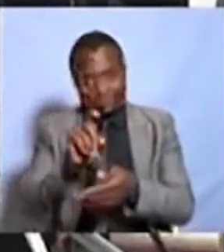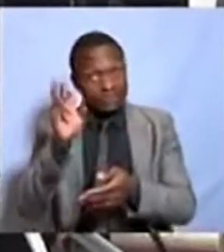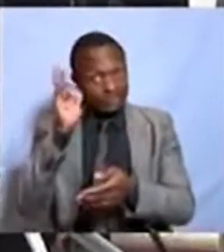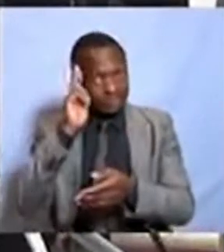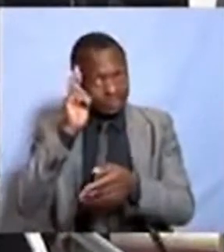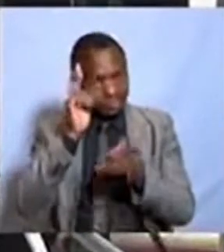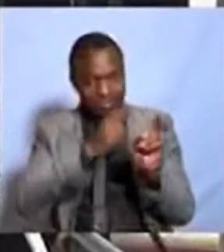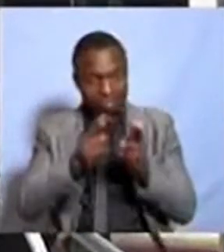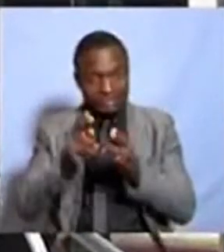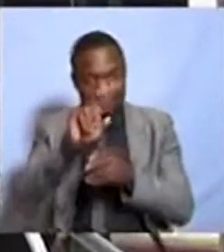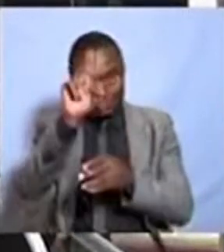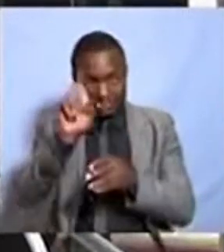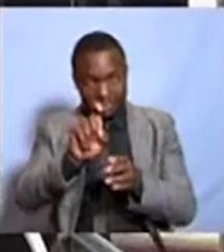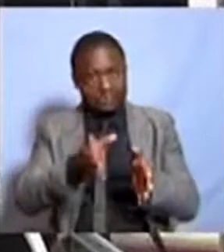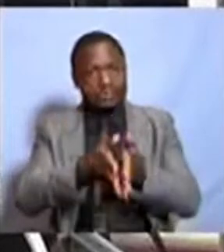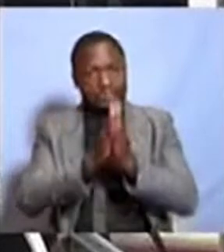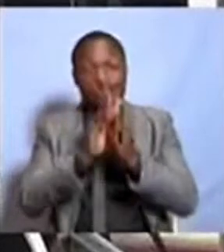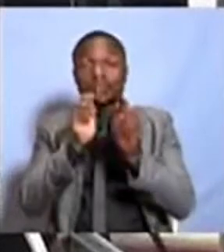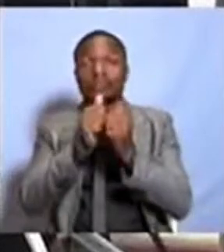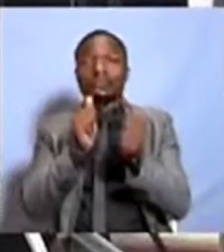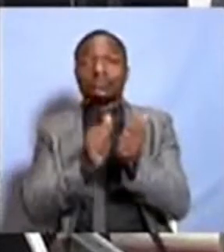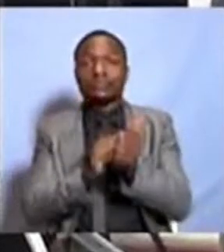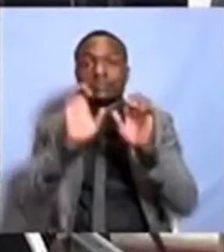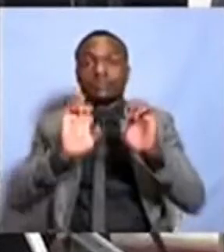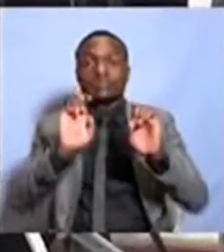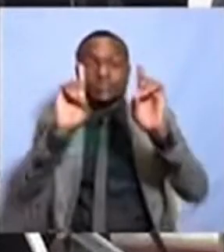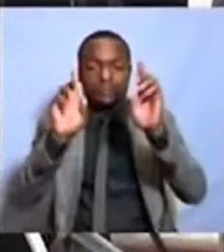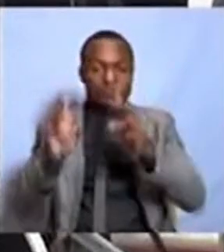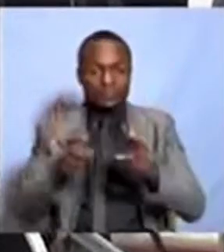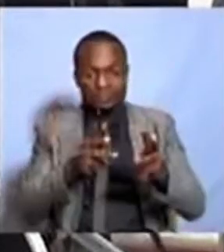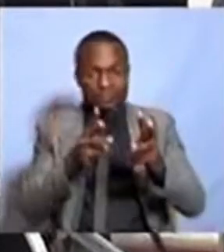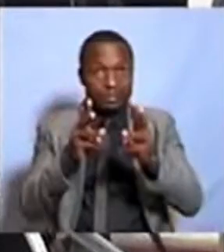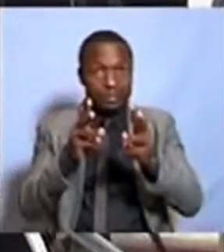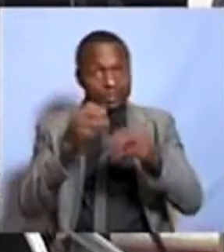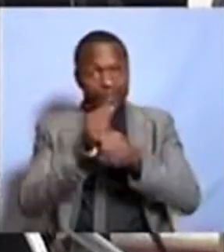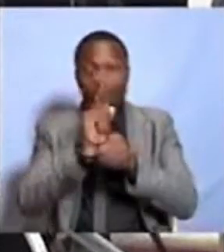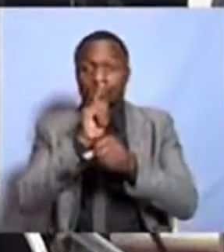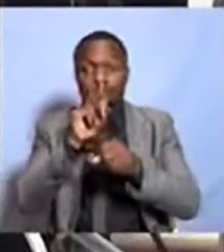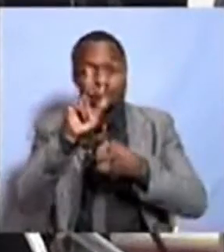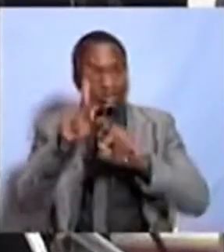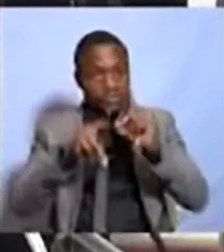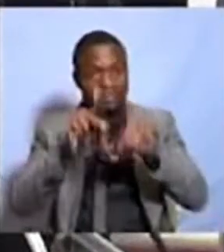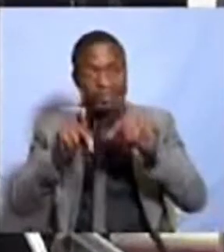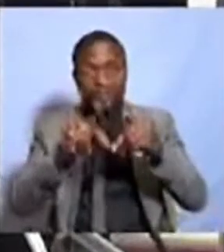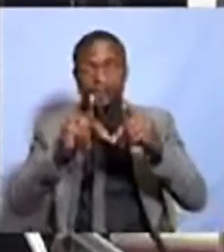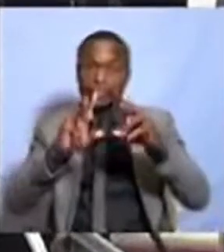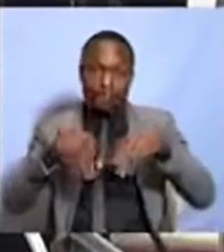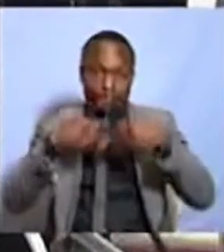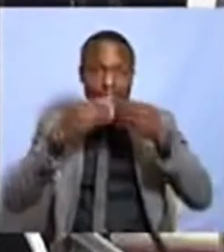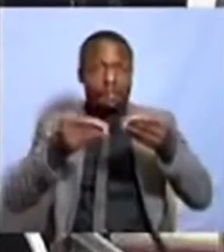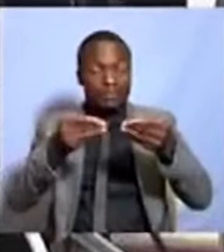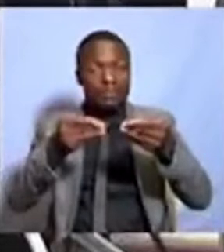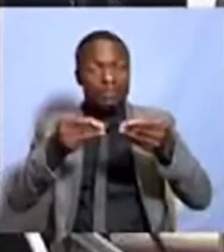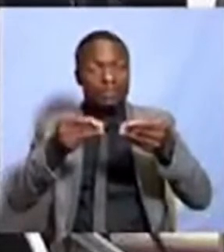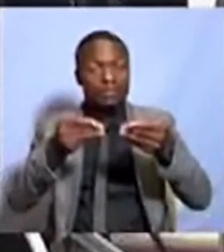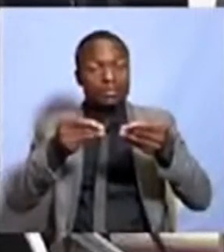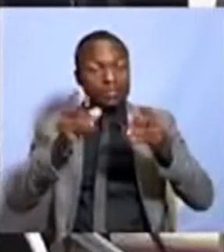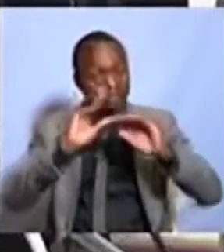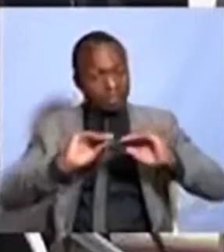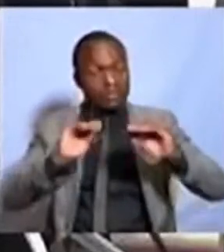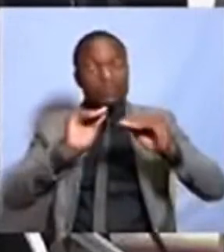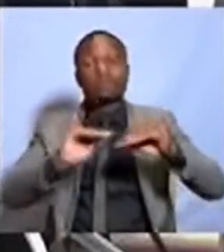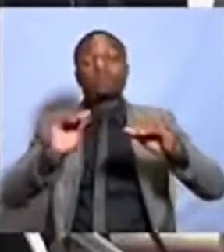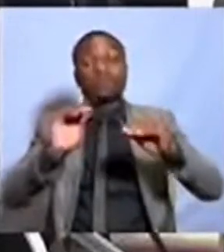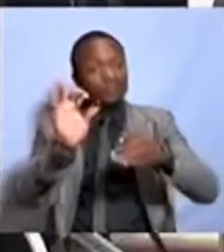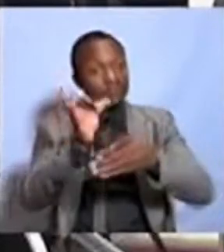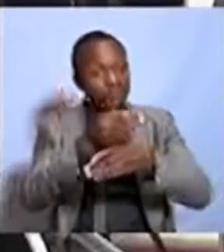answered the question that you had asked concerning education measures to ensure people educated when I gave example of teach a fisherman how to fish and